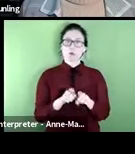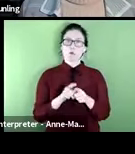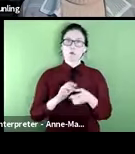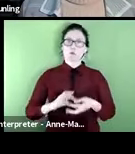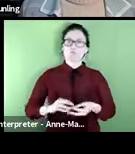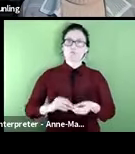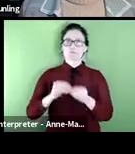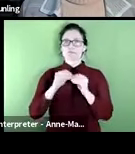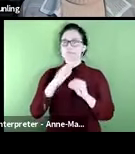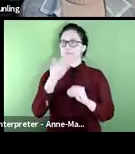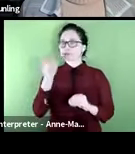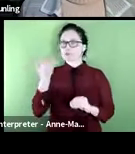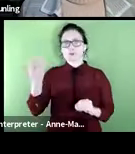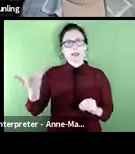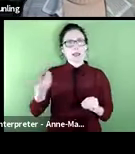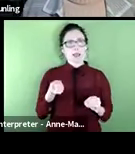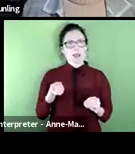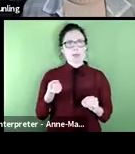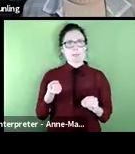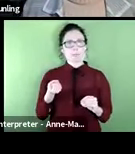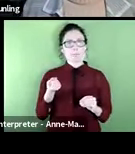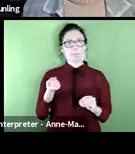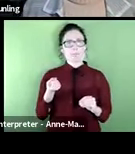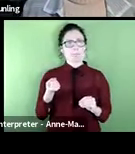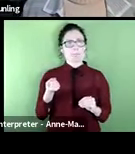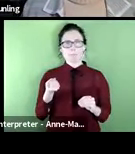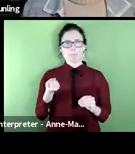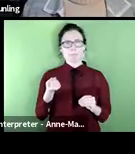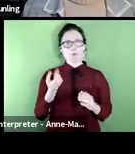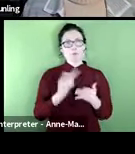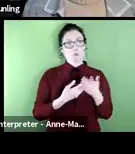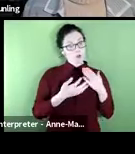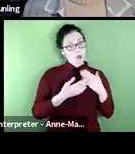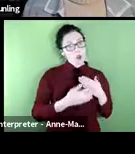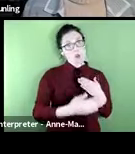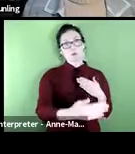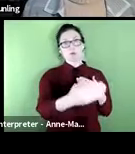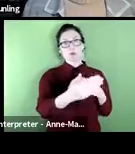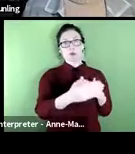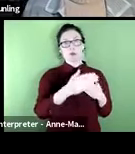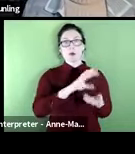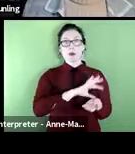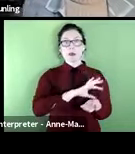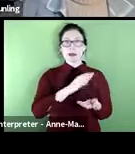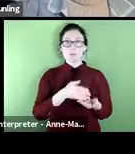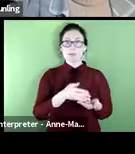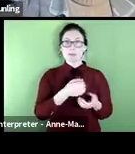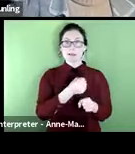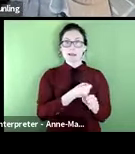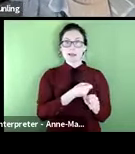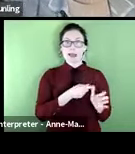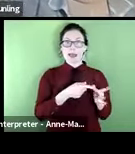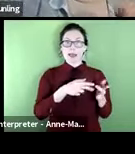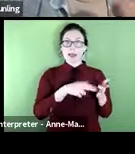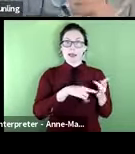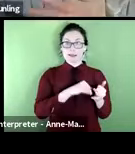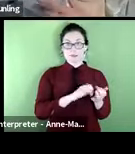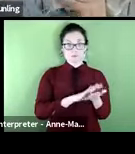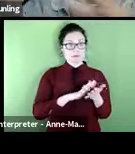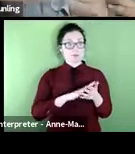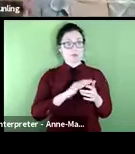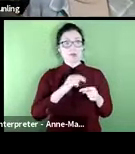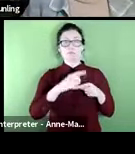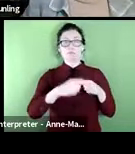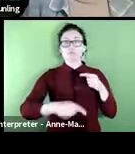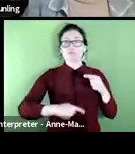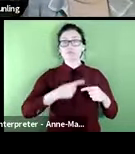almost no income. You only generate long-term capital gains, and after 25 years, any